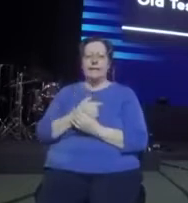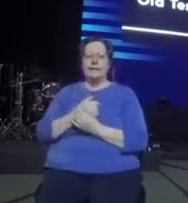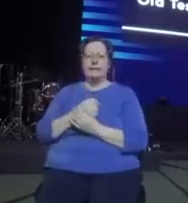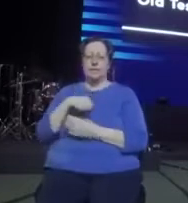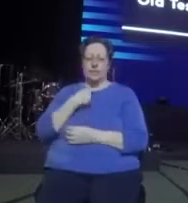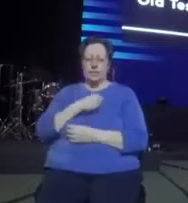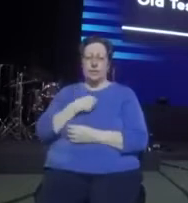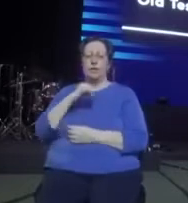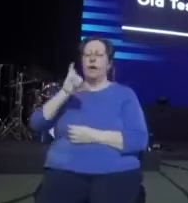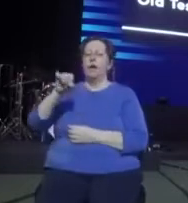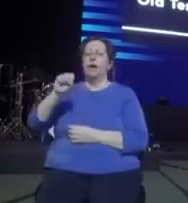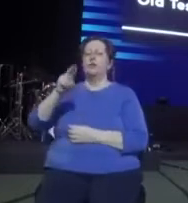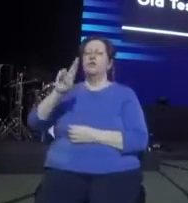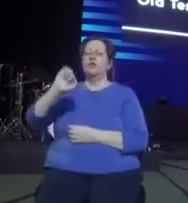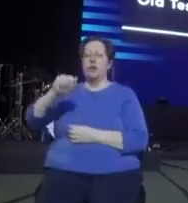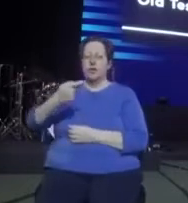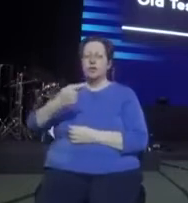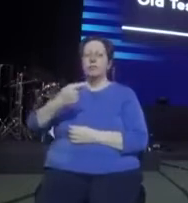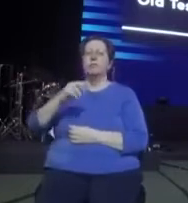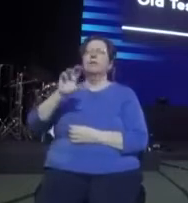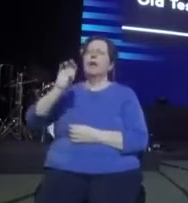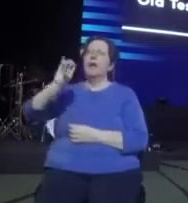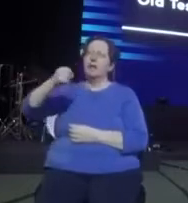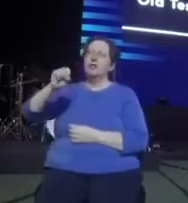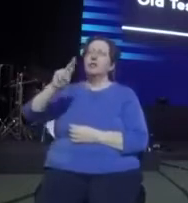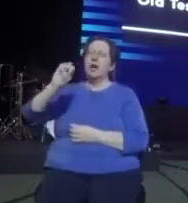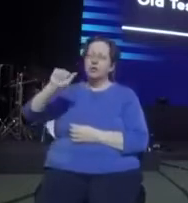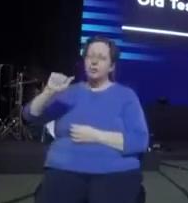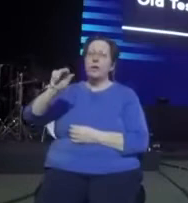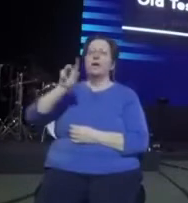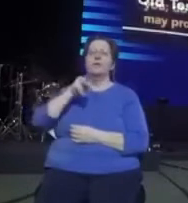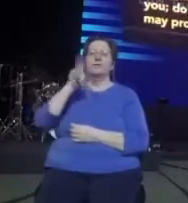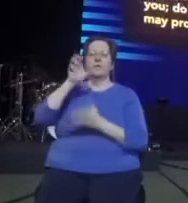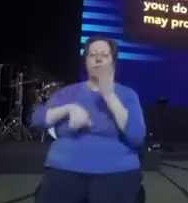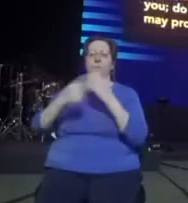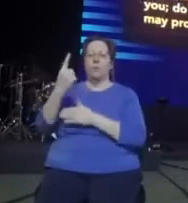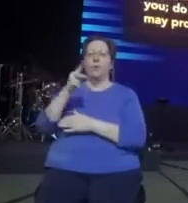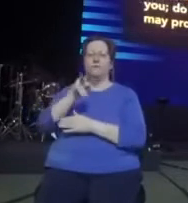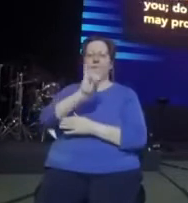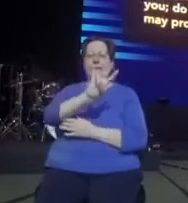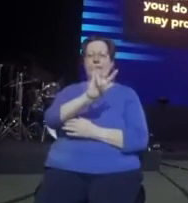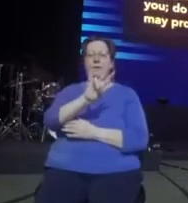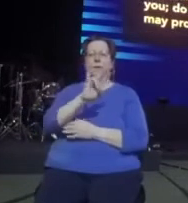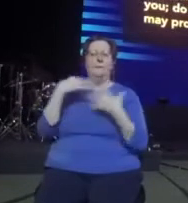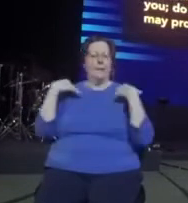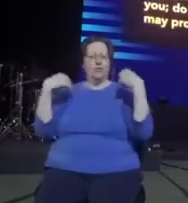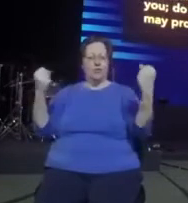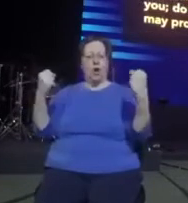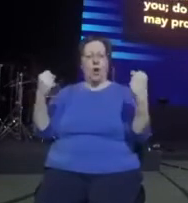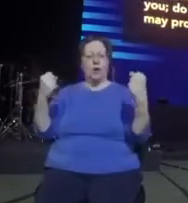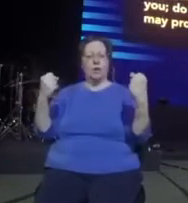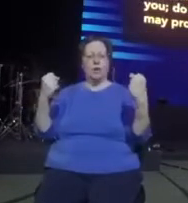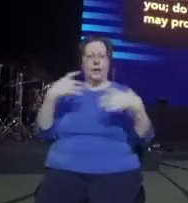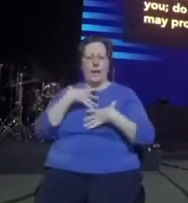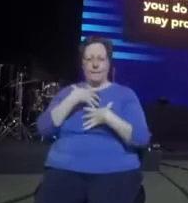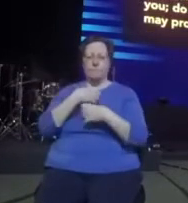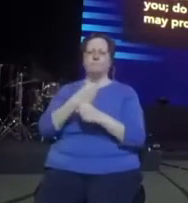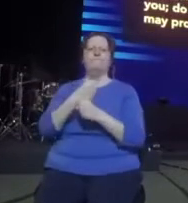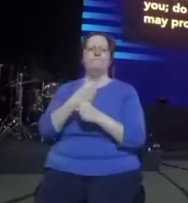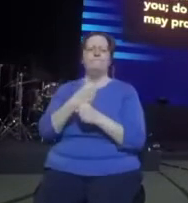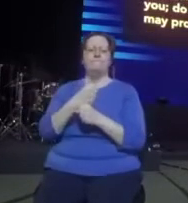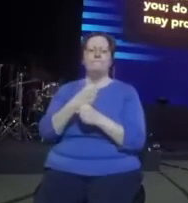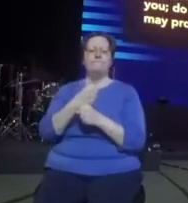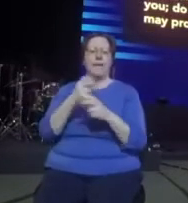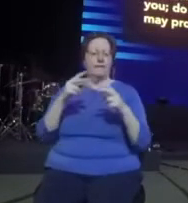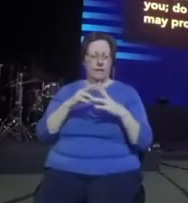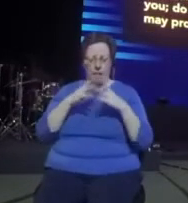sorry, Joshua 1, verse number 7. "Only be strong and very courageous." Only be strong